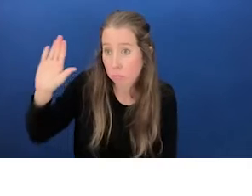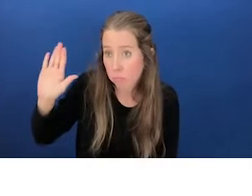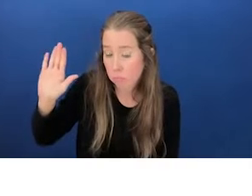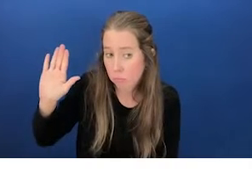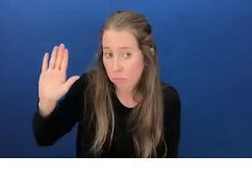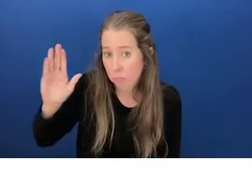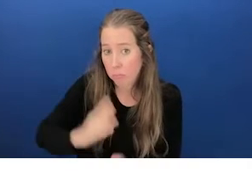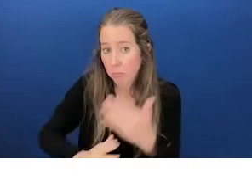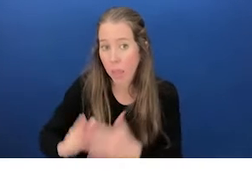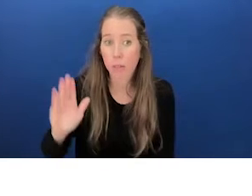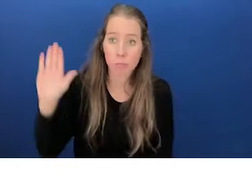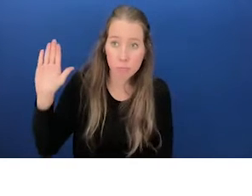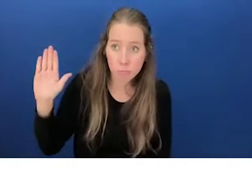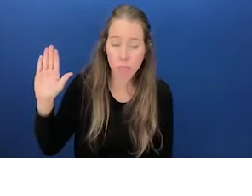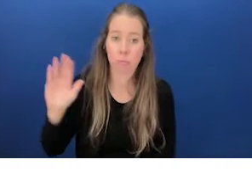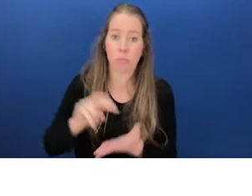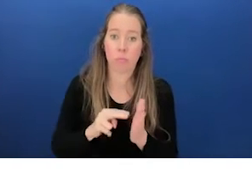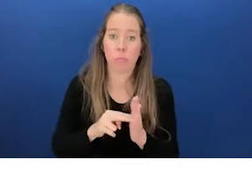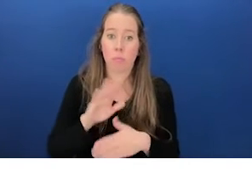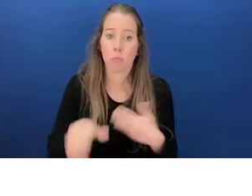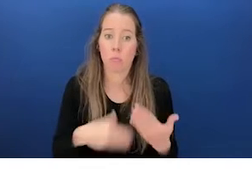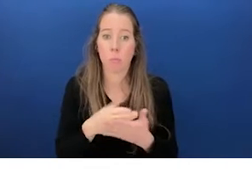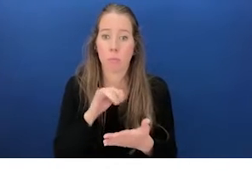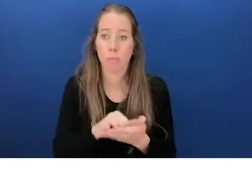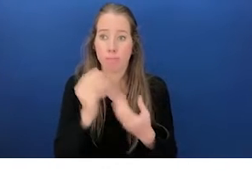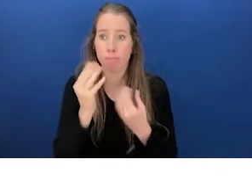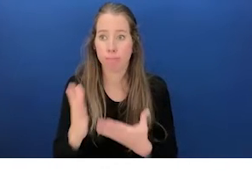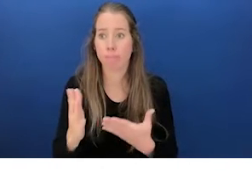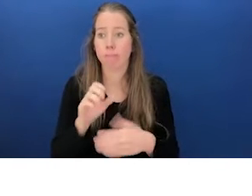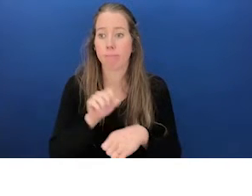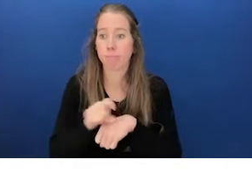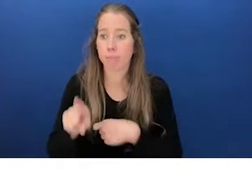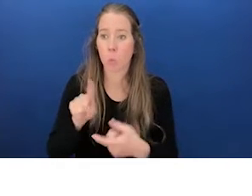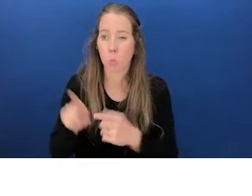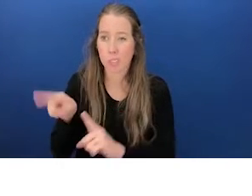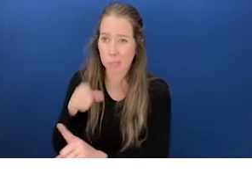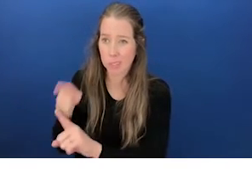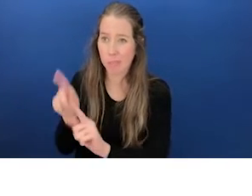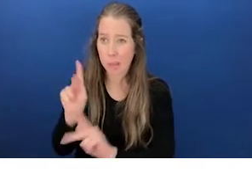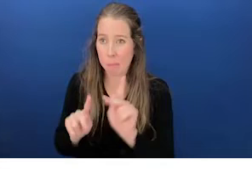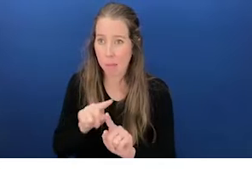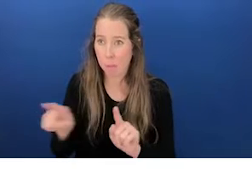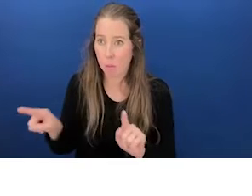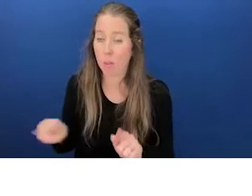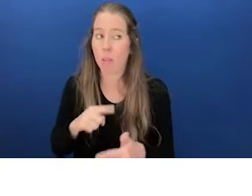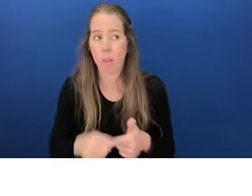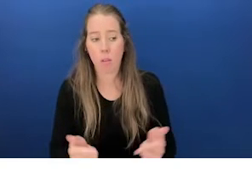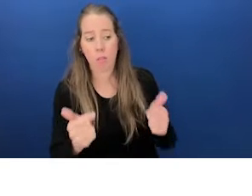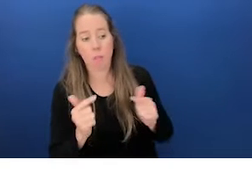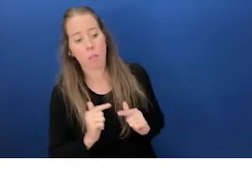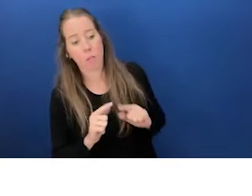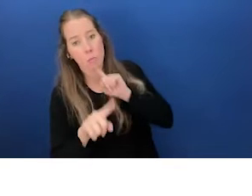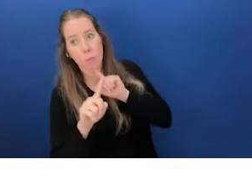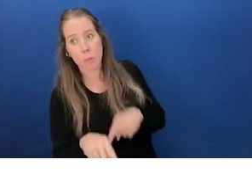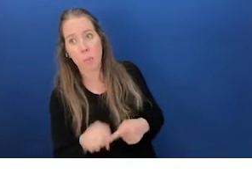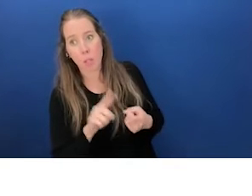their hand, then all of this information comes to specific people, and we in turn respond